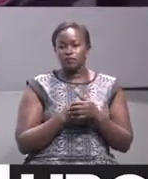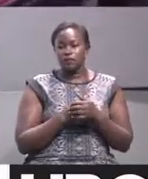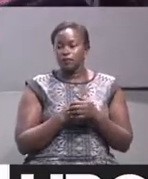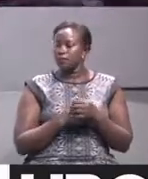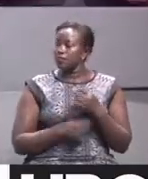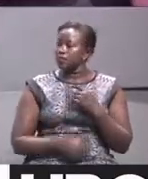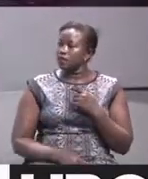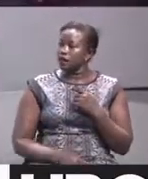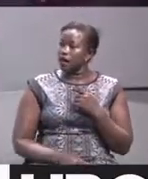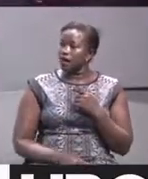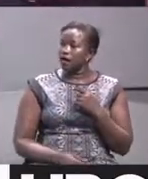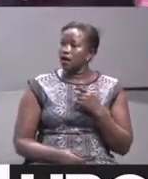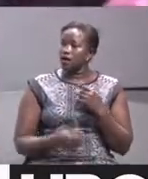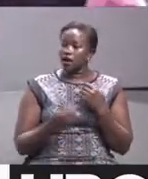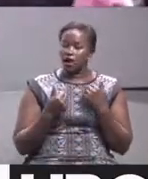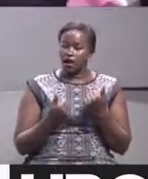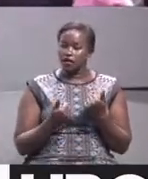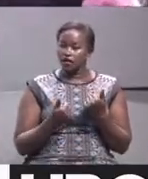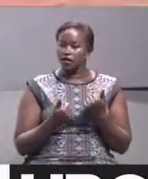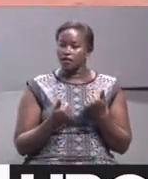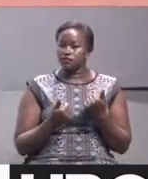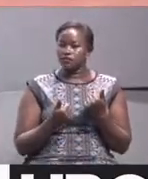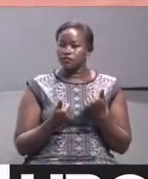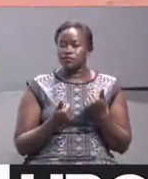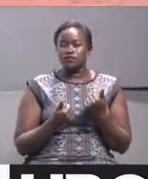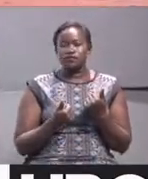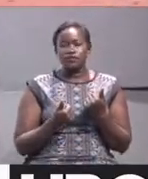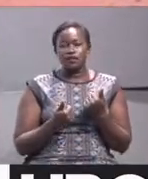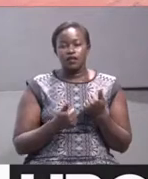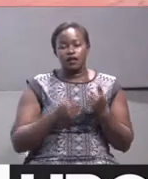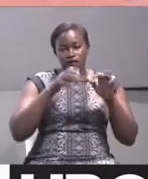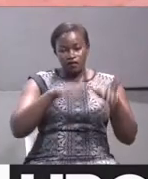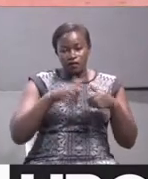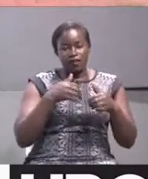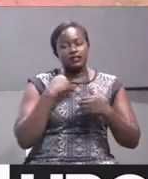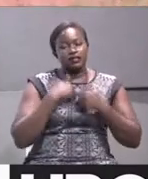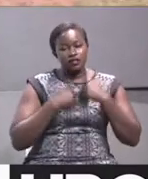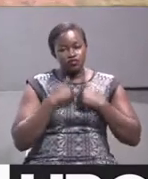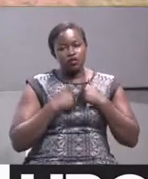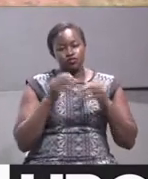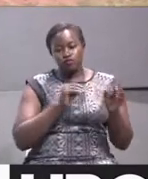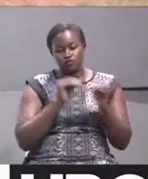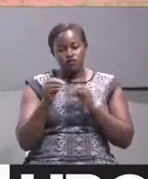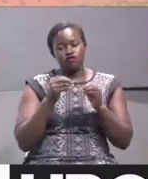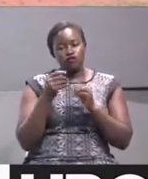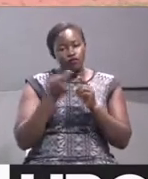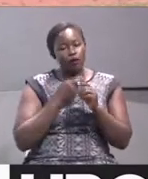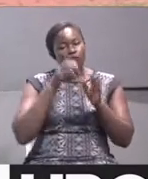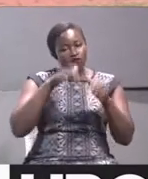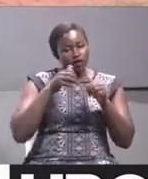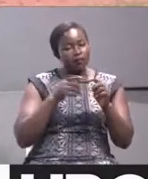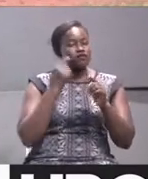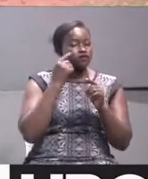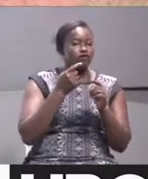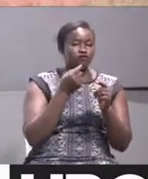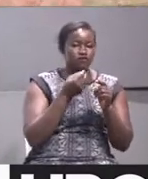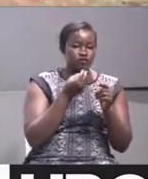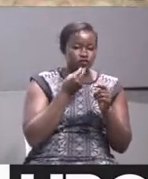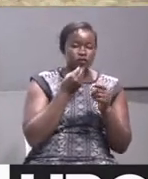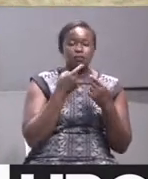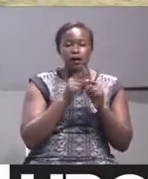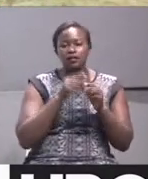farmers interested to transition from subsistence to commercial agriculture. Farmers are expected to co-fund by